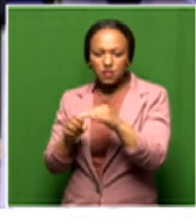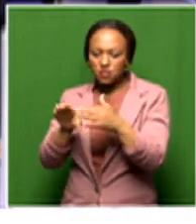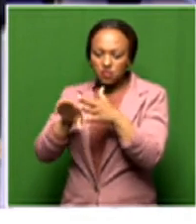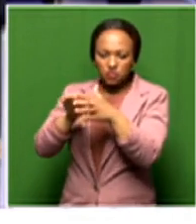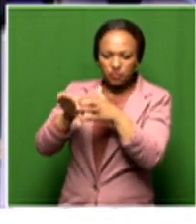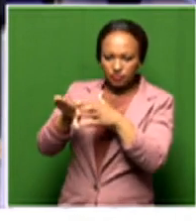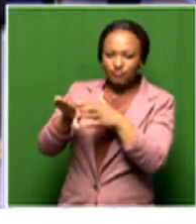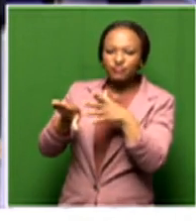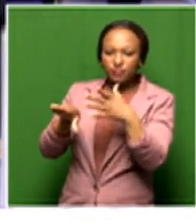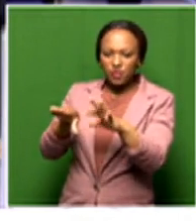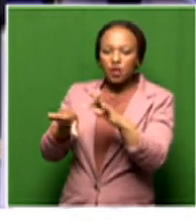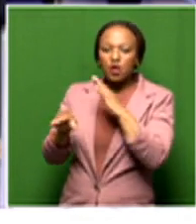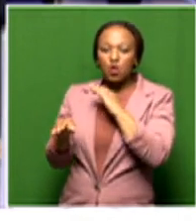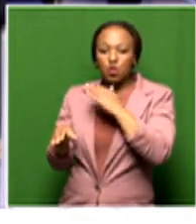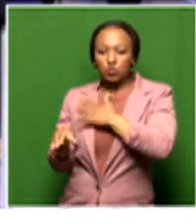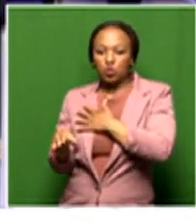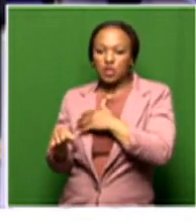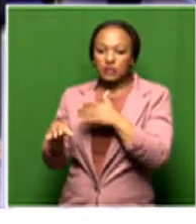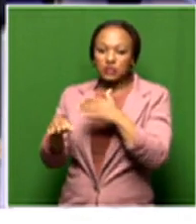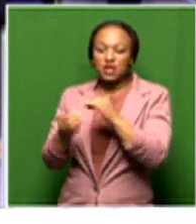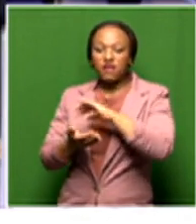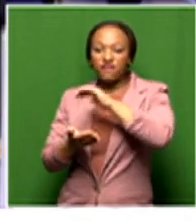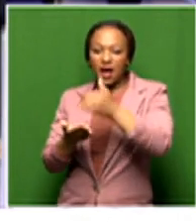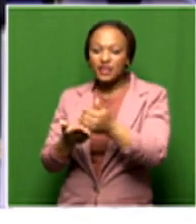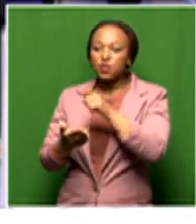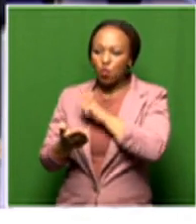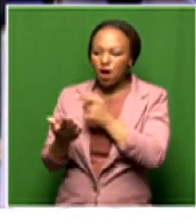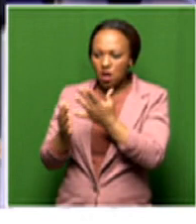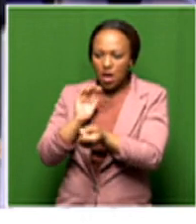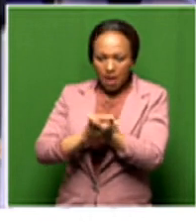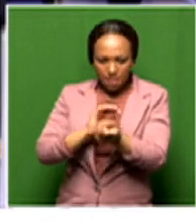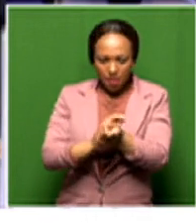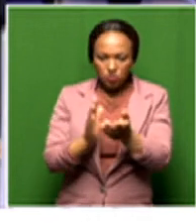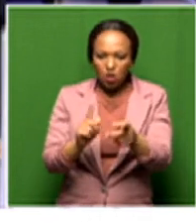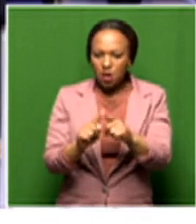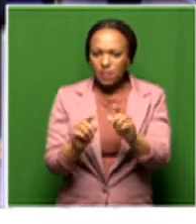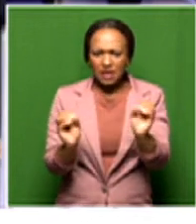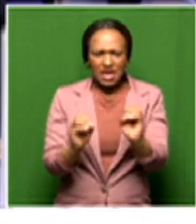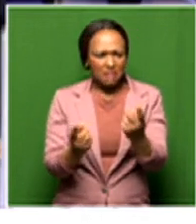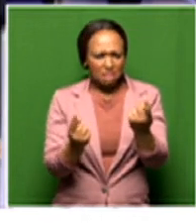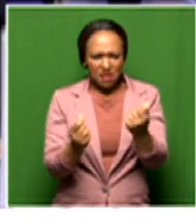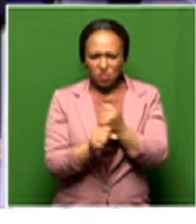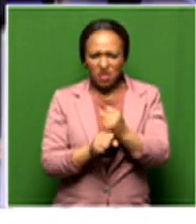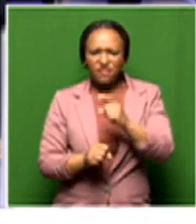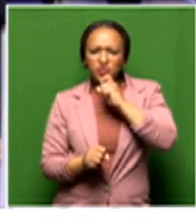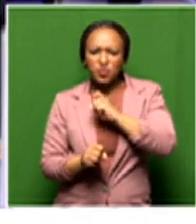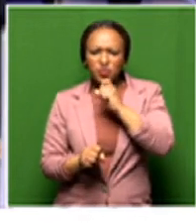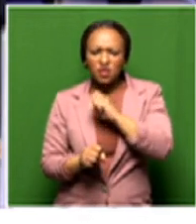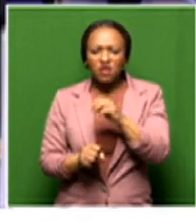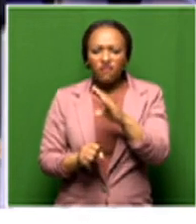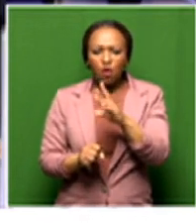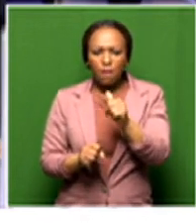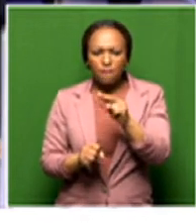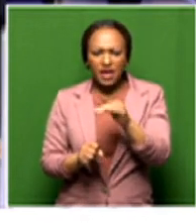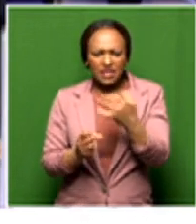profile that this is as a result of the Solidarity Fund. So there's actually no money that went into branding of